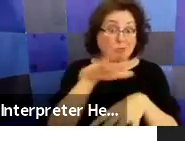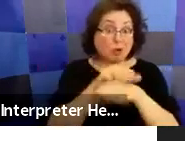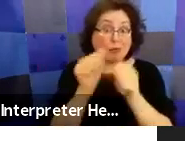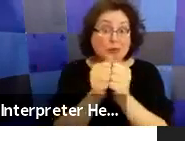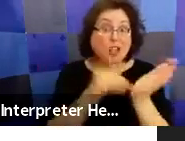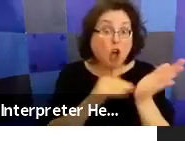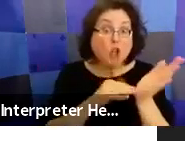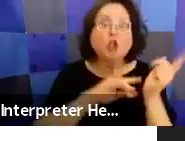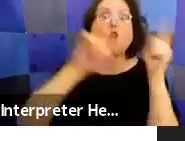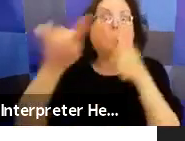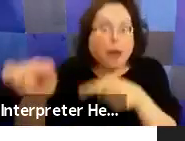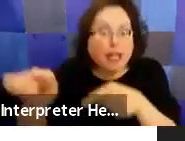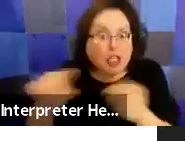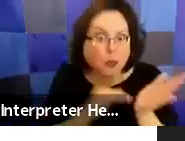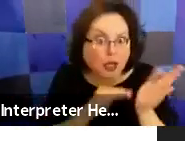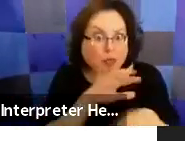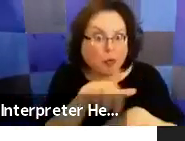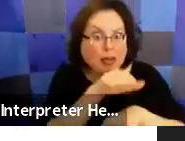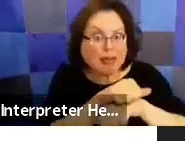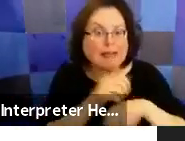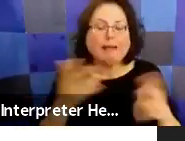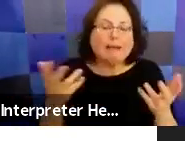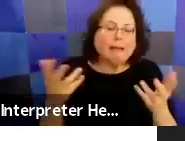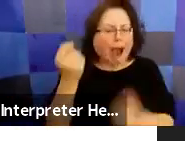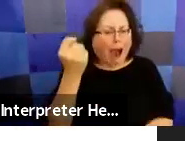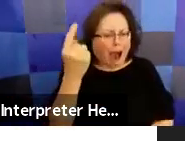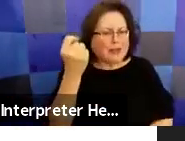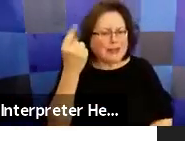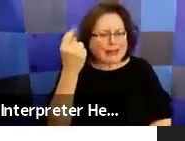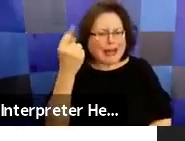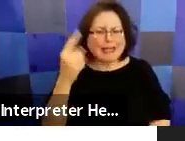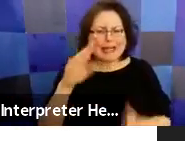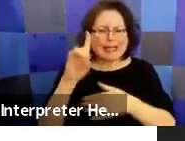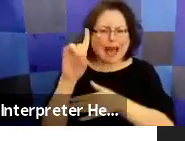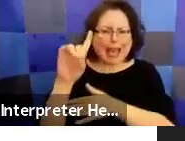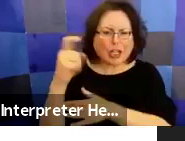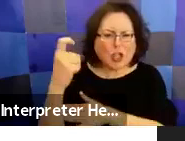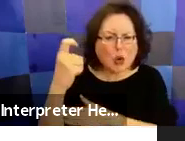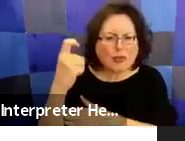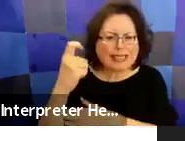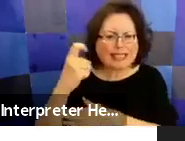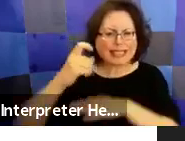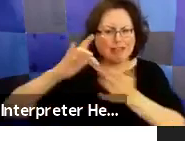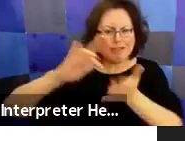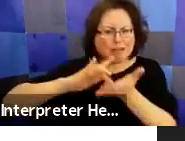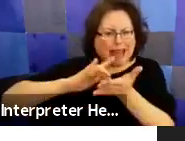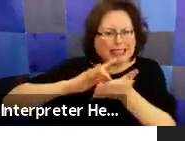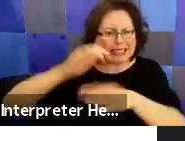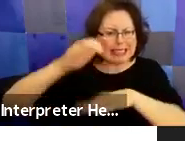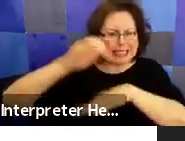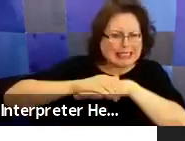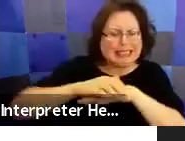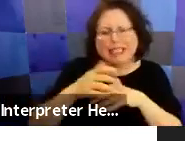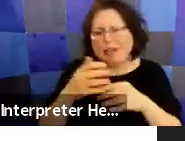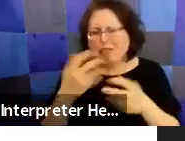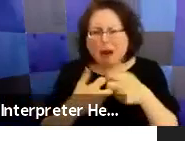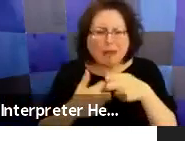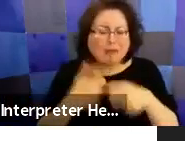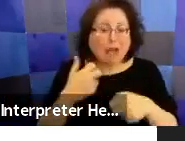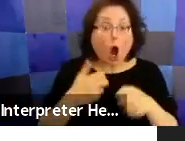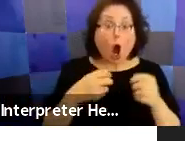those appointments, understanding diagnoses and, you know, things like instructions for